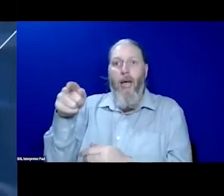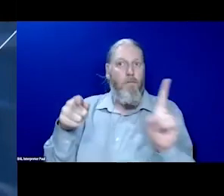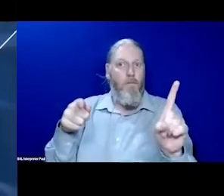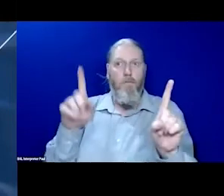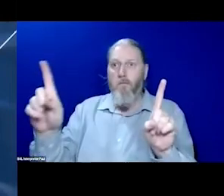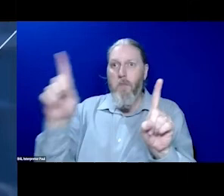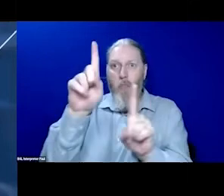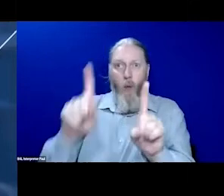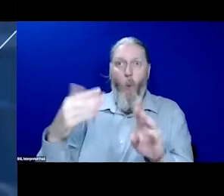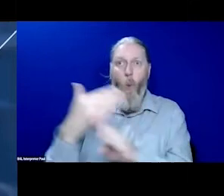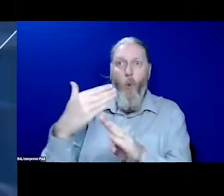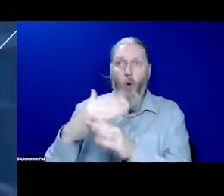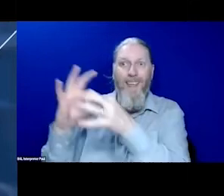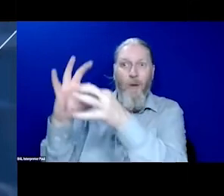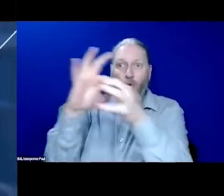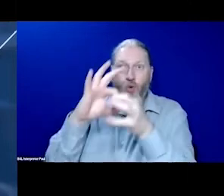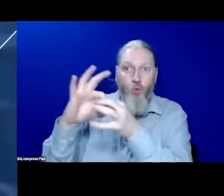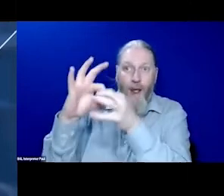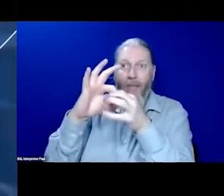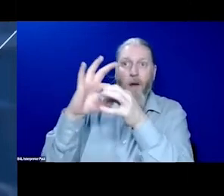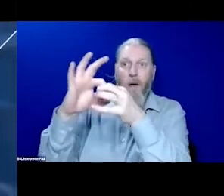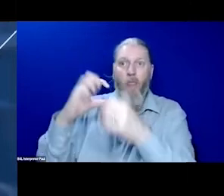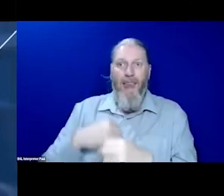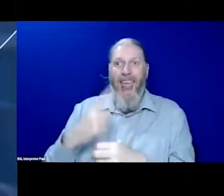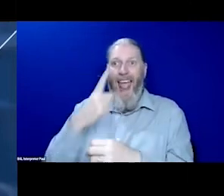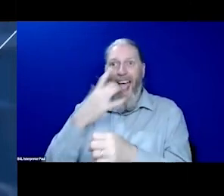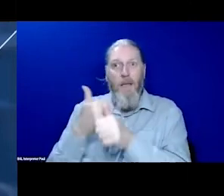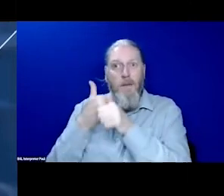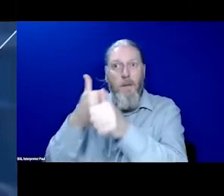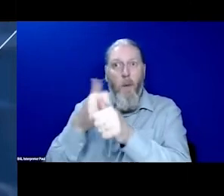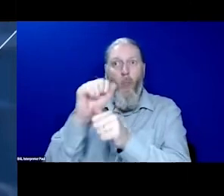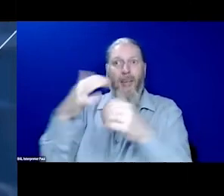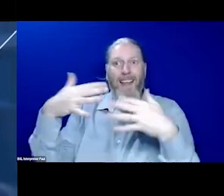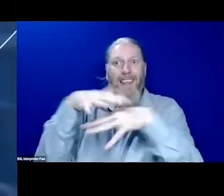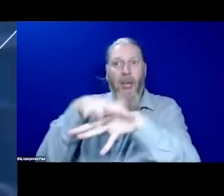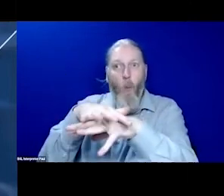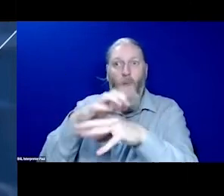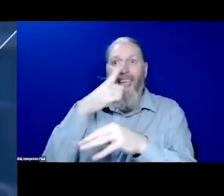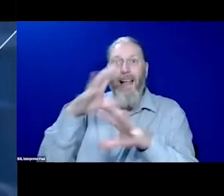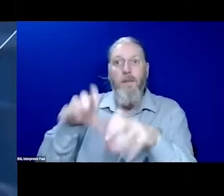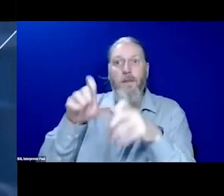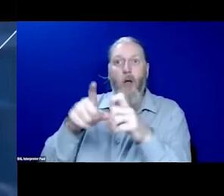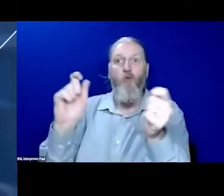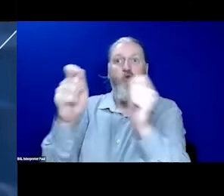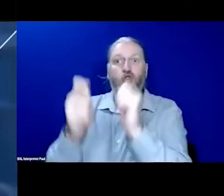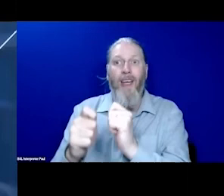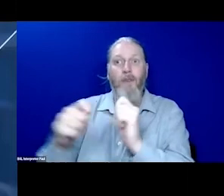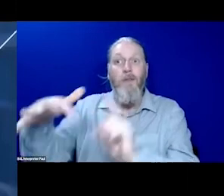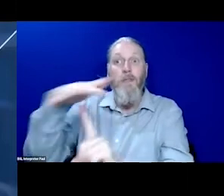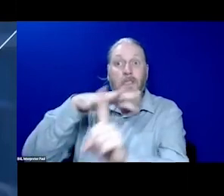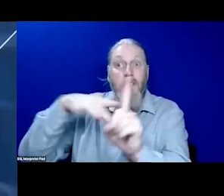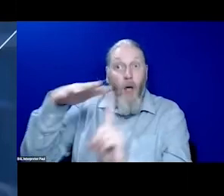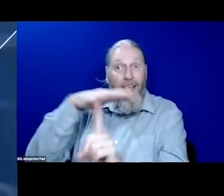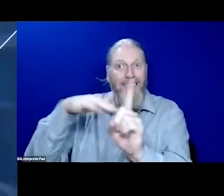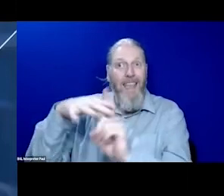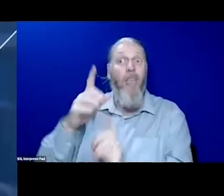of the network as a whole and across individuals, communities, and systems. And that's a powerful